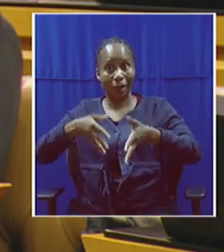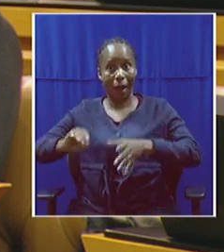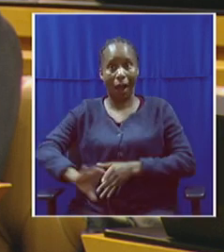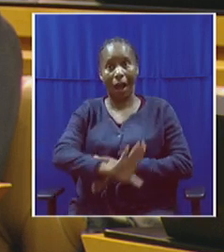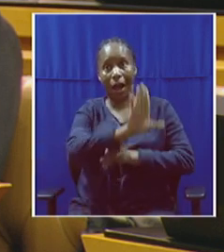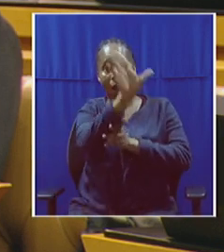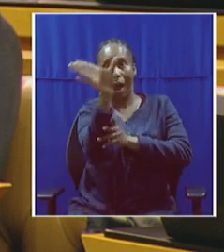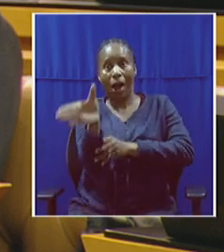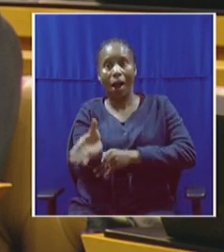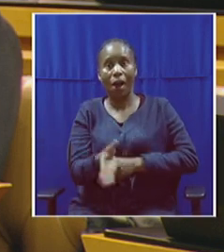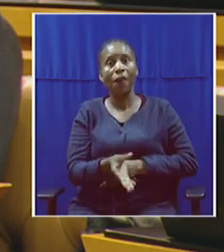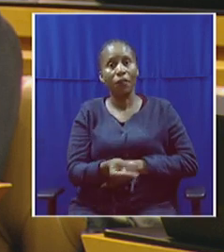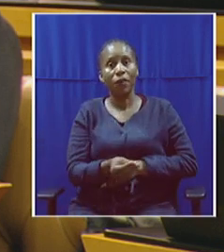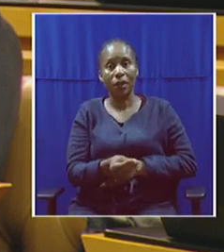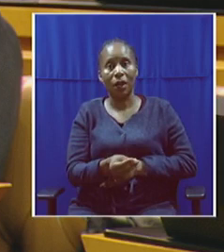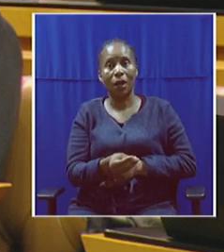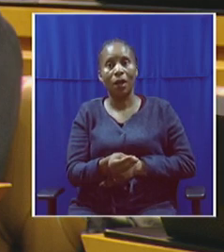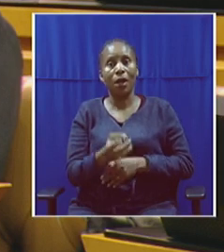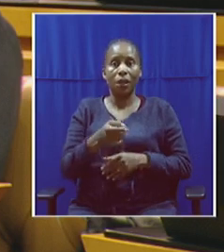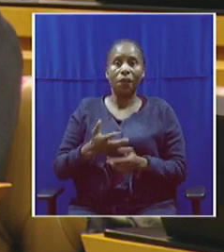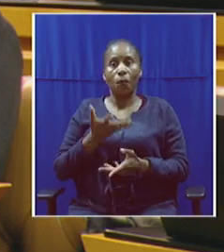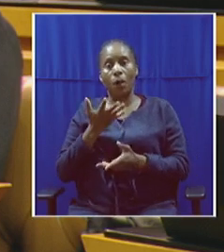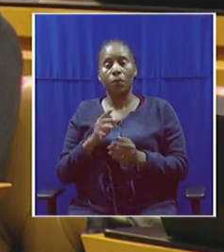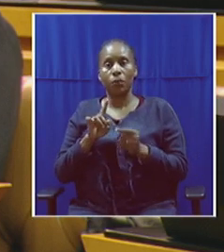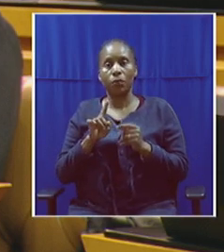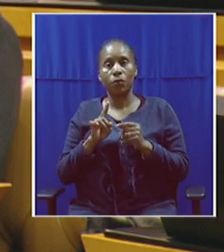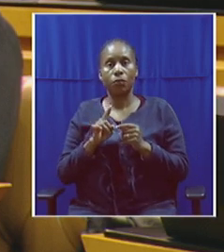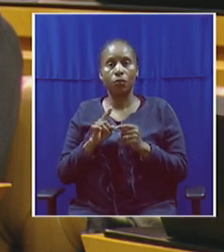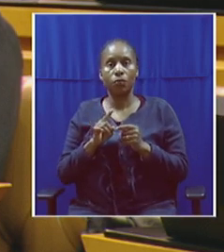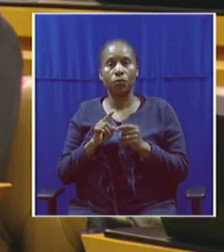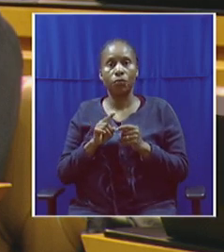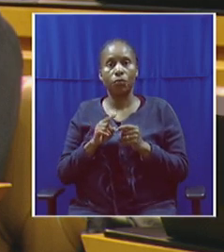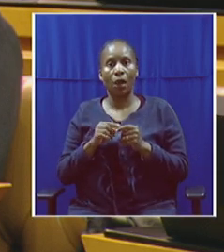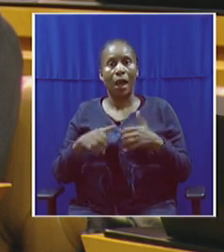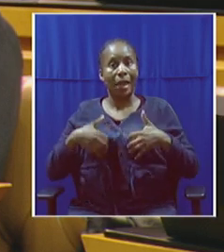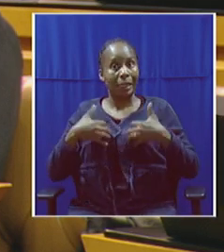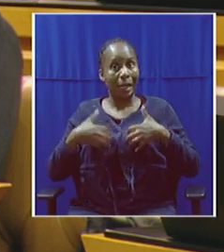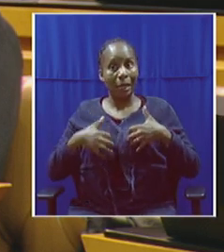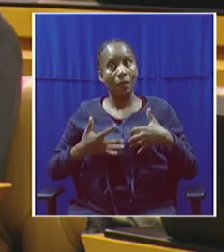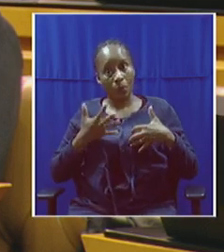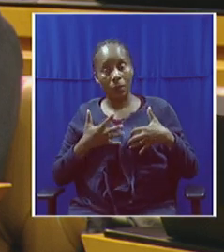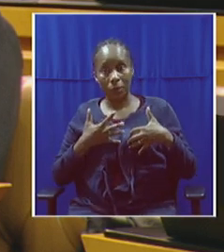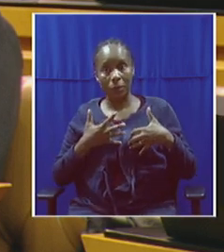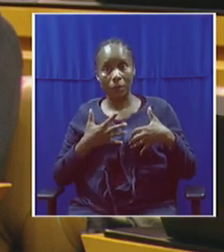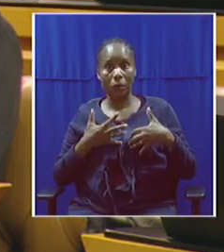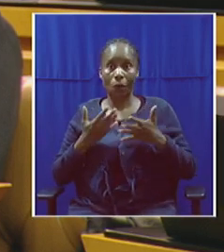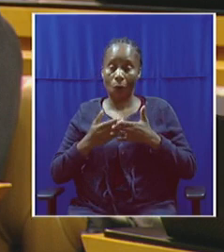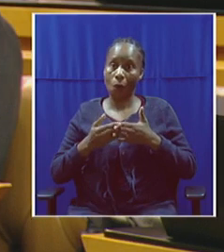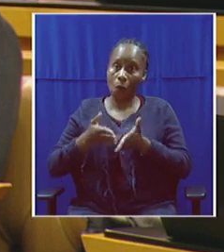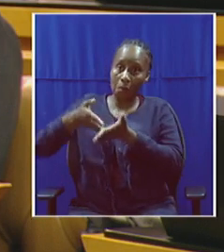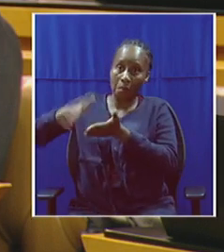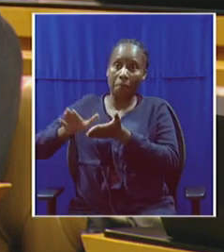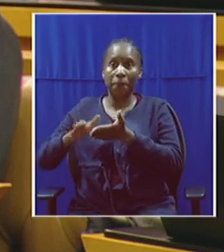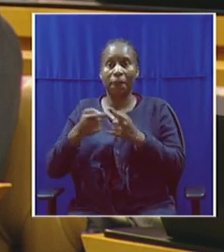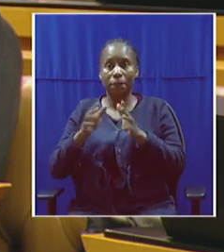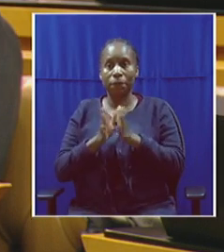will be many incidents if we want to be excited we can destroy our relationship so our relationship